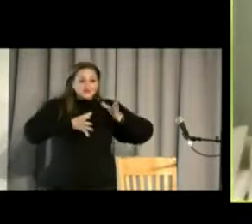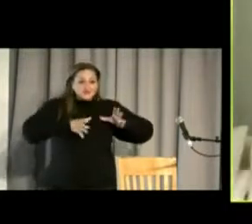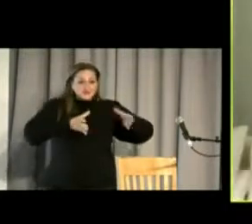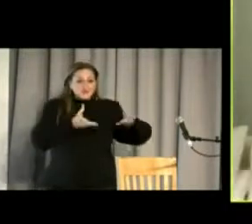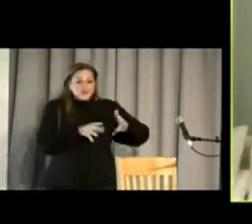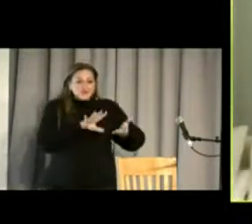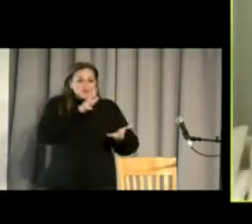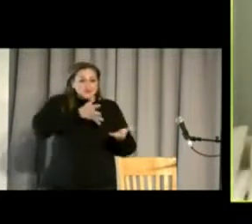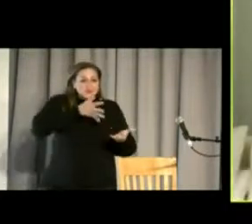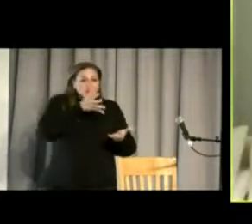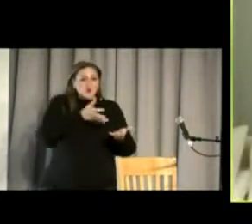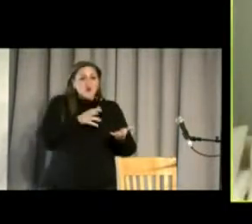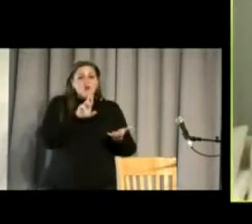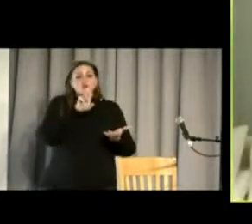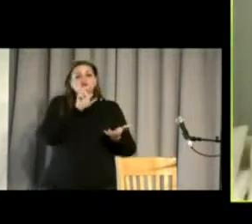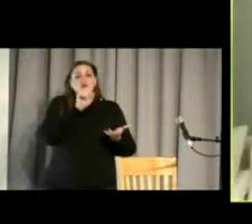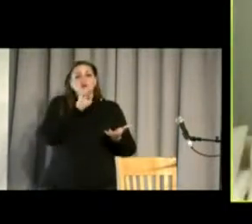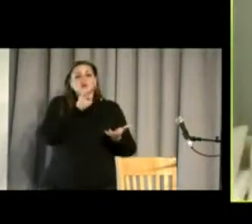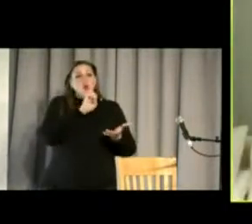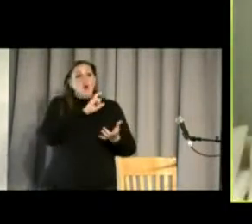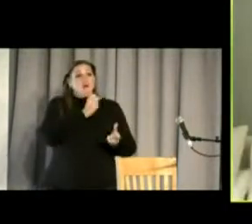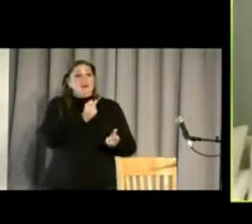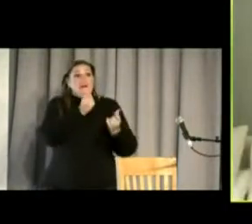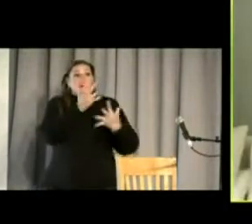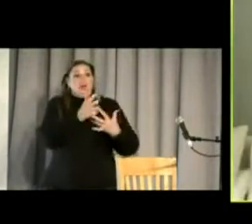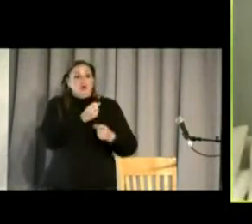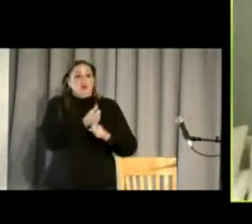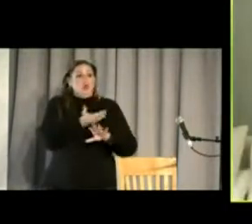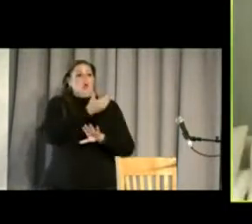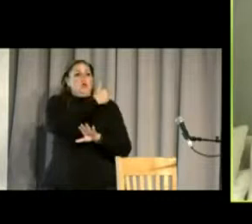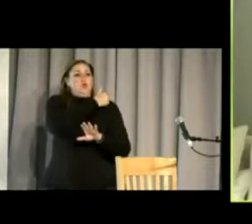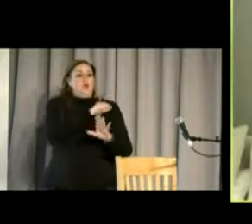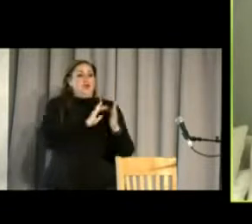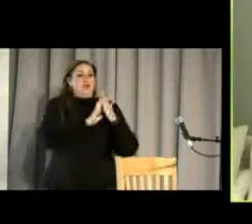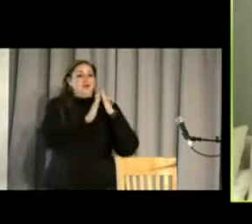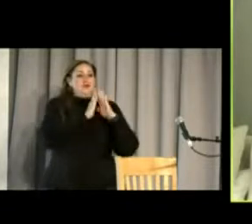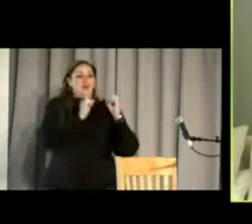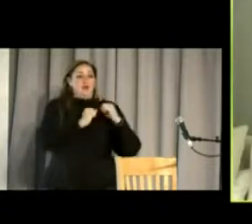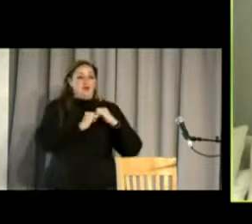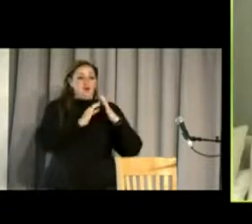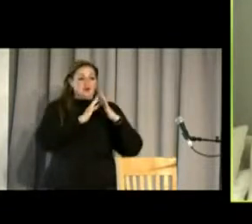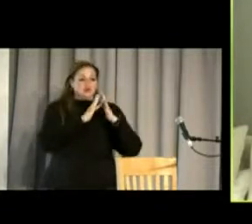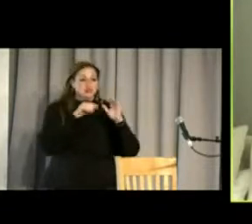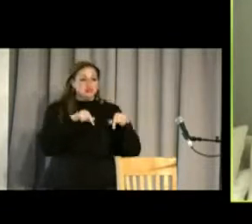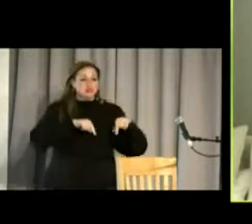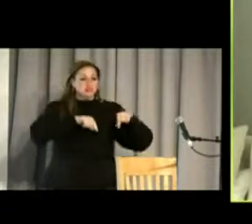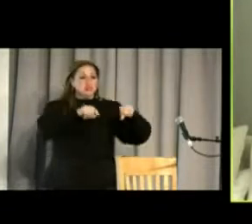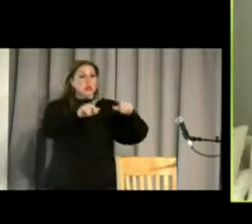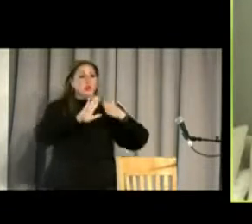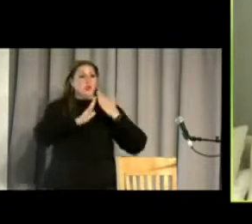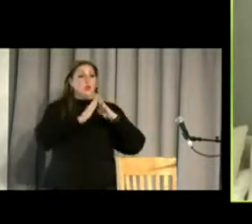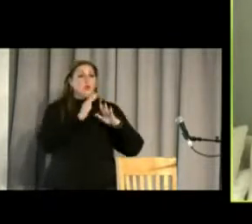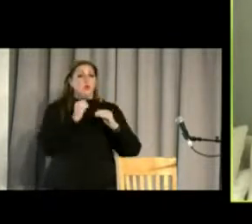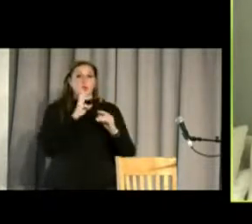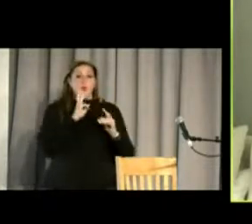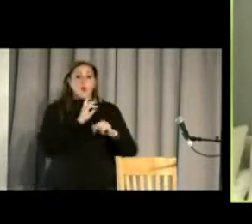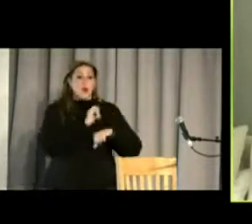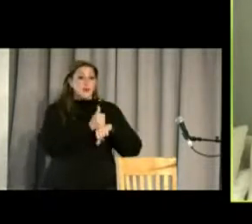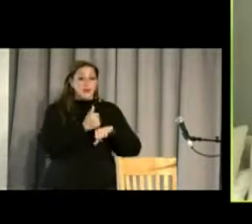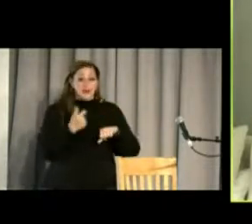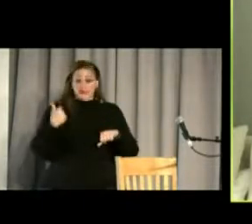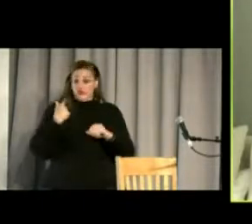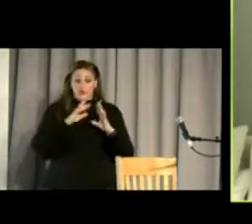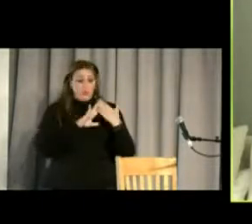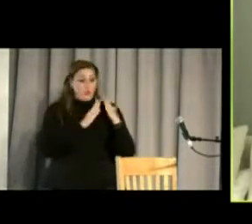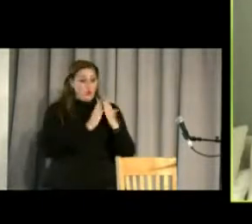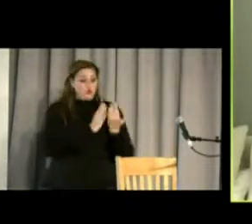years and years, decades ago when the city was developed, the communities that were the water-based communities that were closer to the